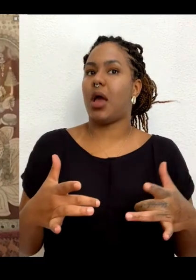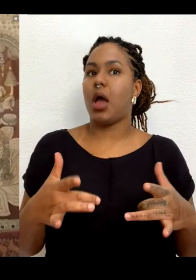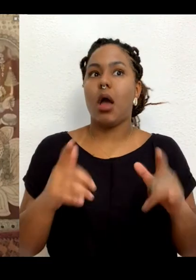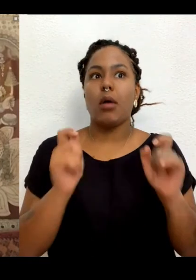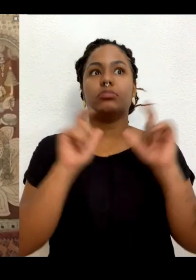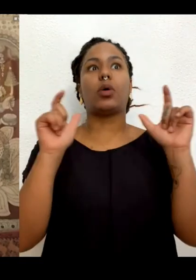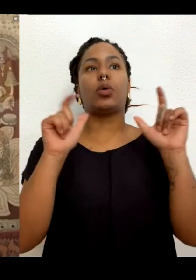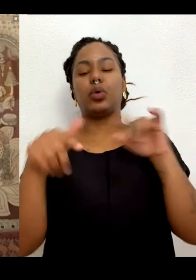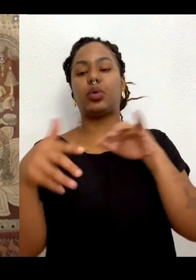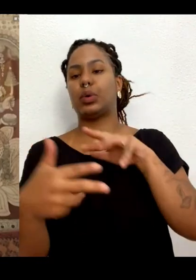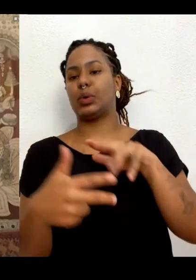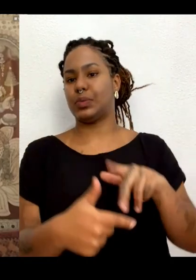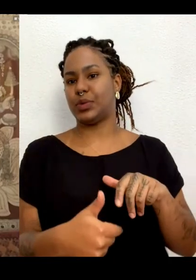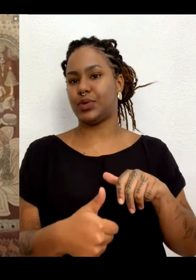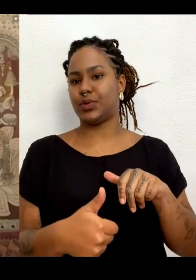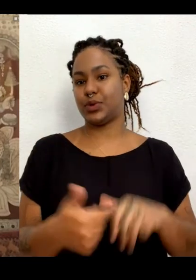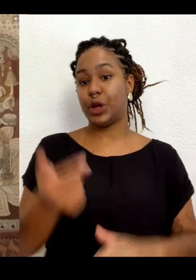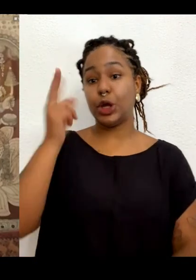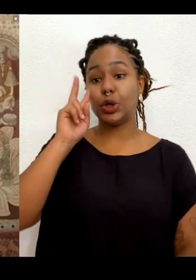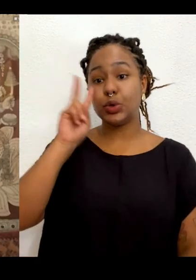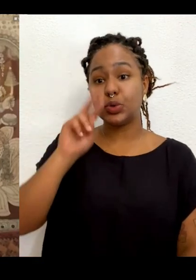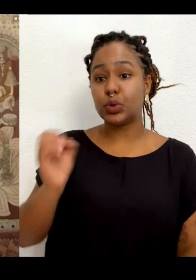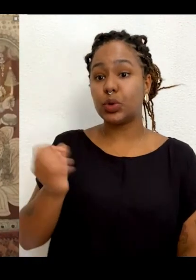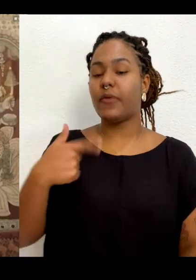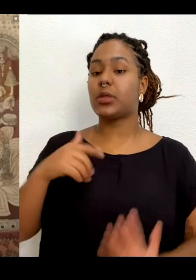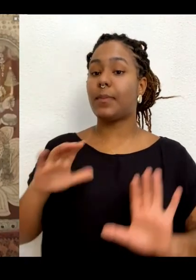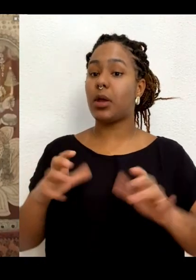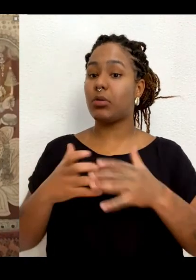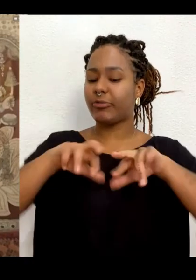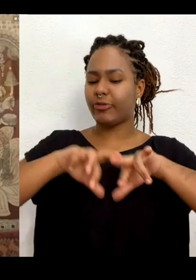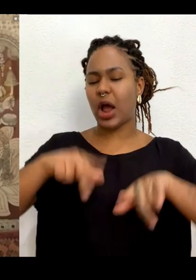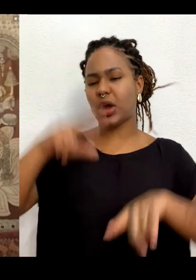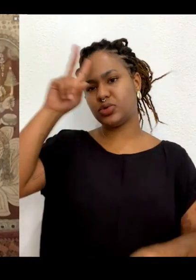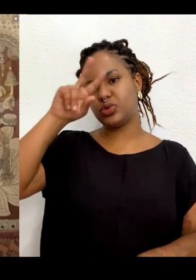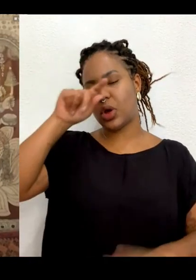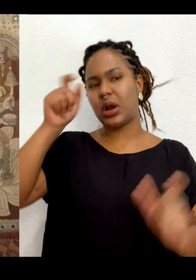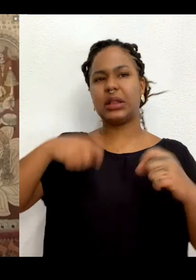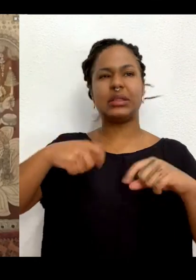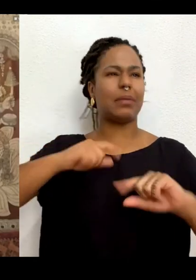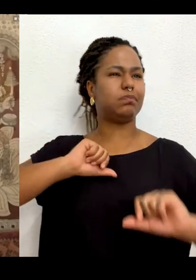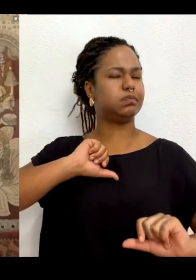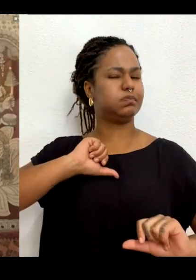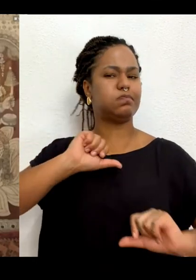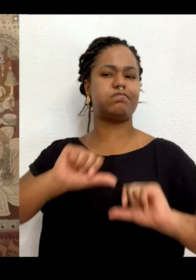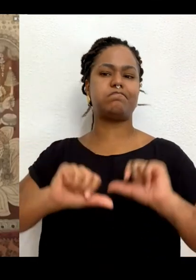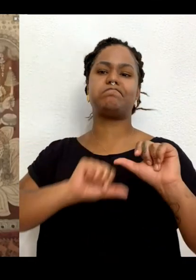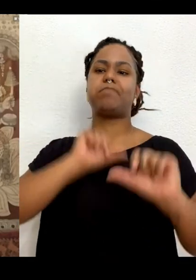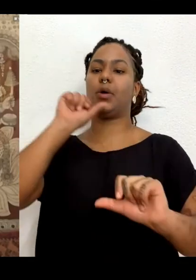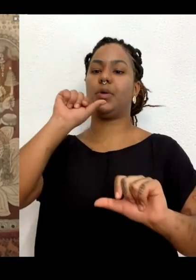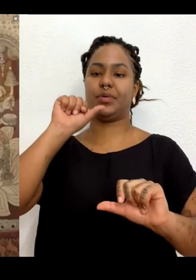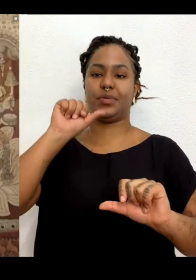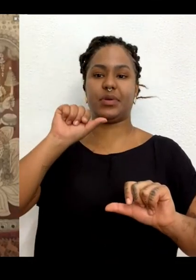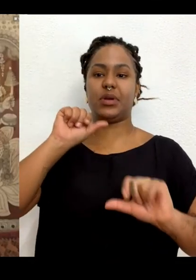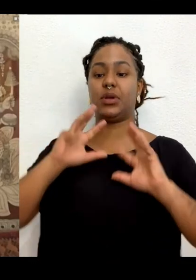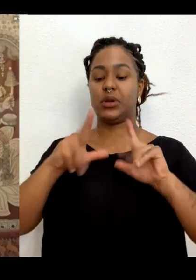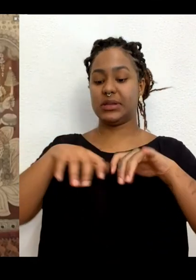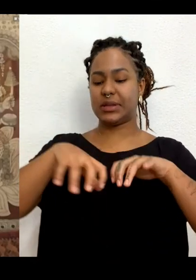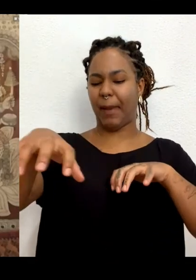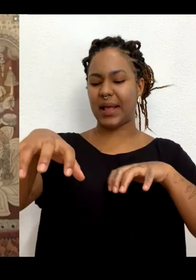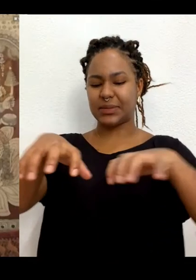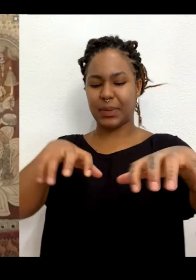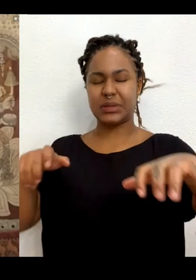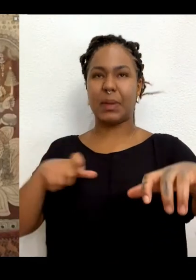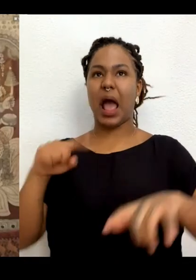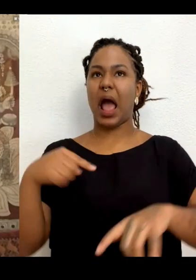to transcend all the separations through which we have been divided from nature between each other and from